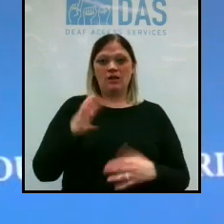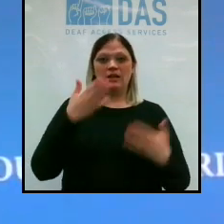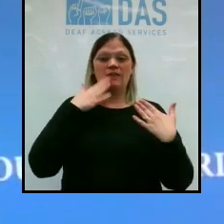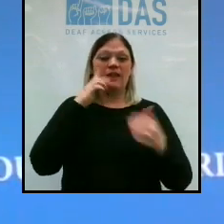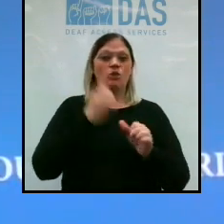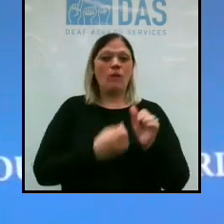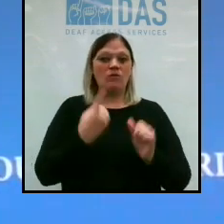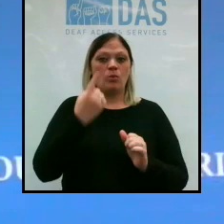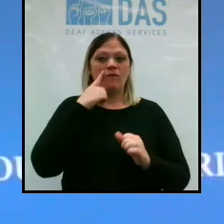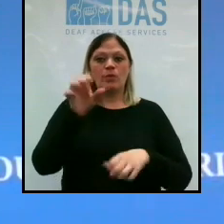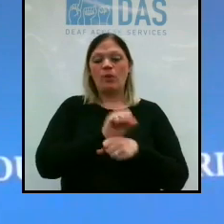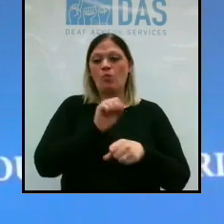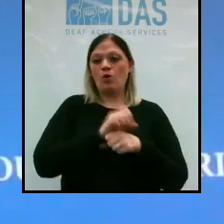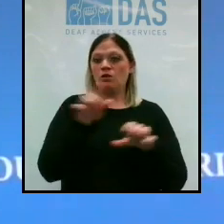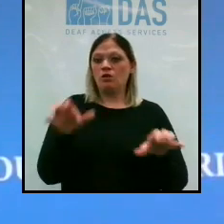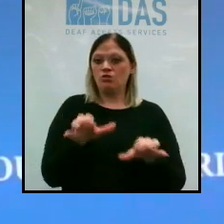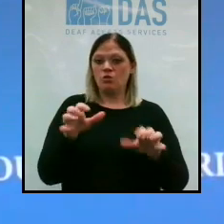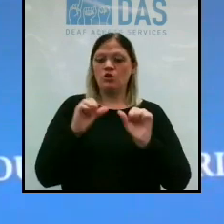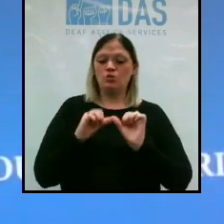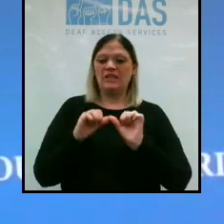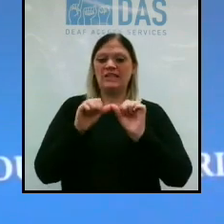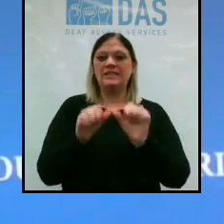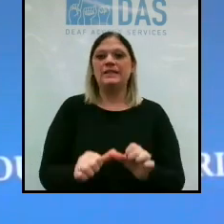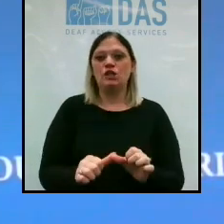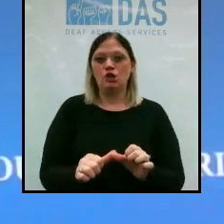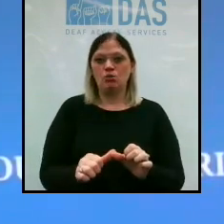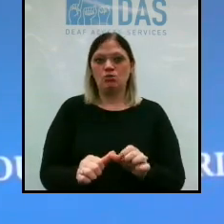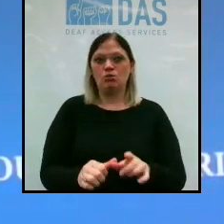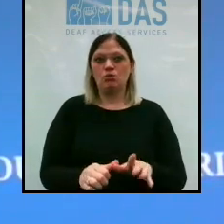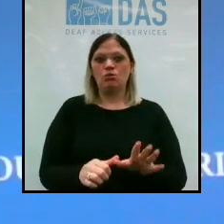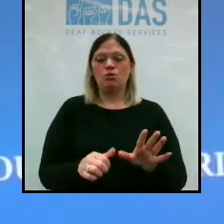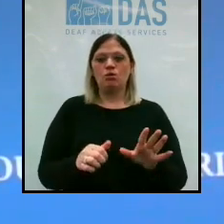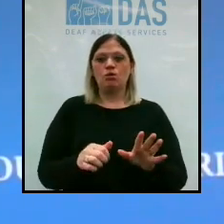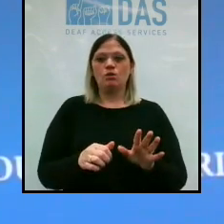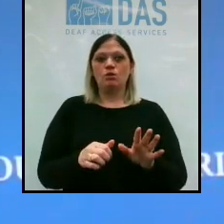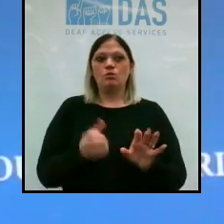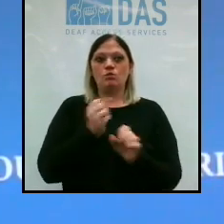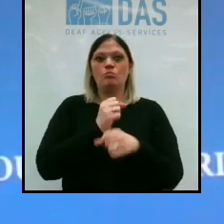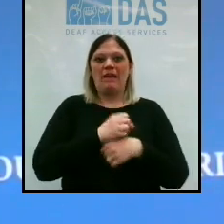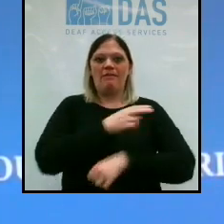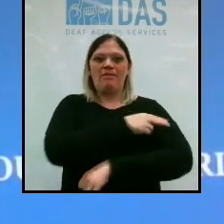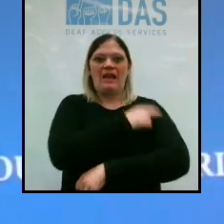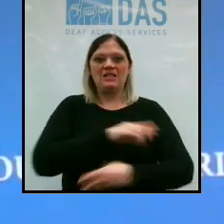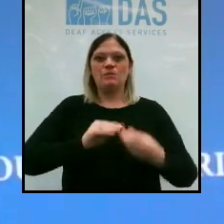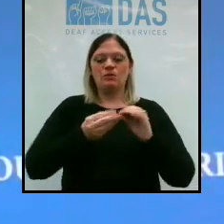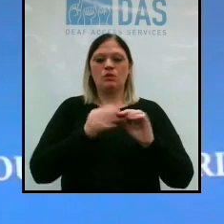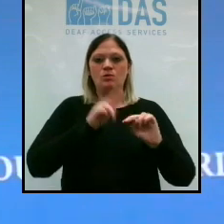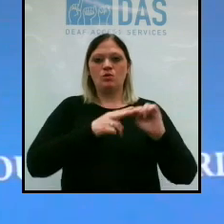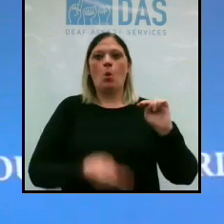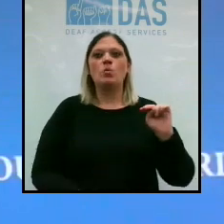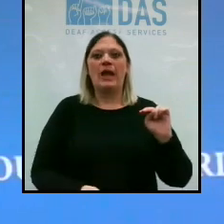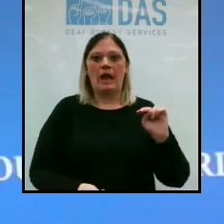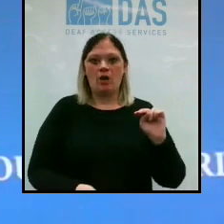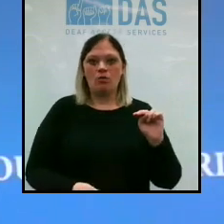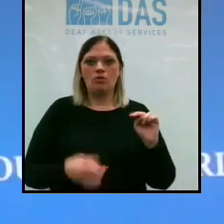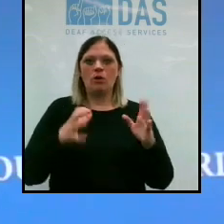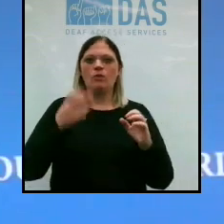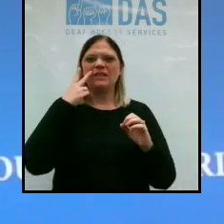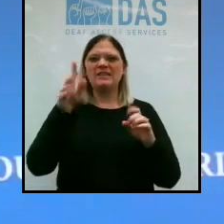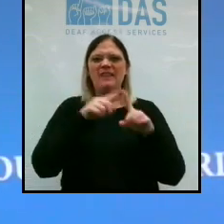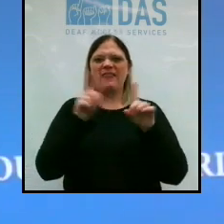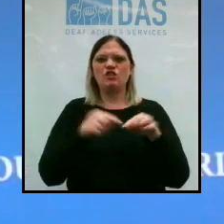thank everybody for the work that they've done to continue to see that those hospital numbers go down. I'm going to go back to that screen just to once